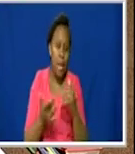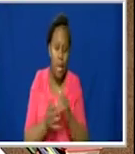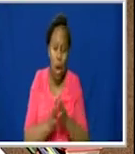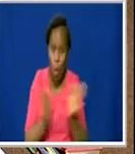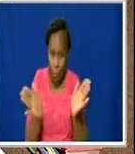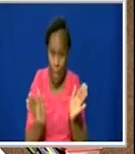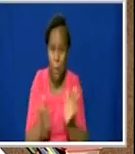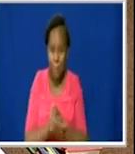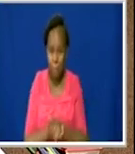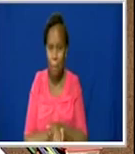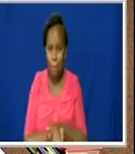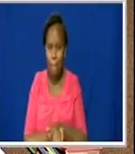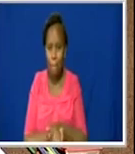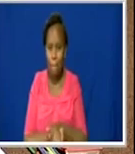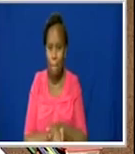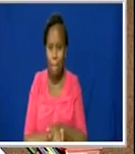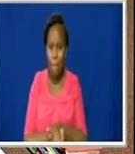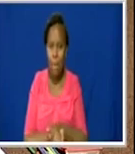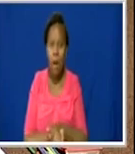box.